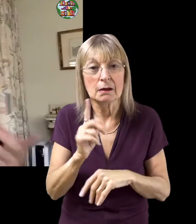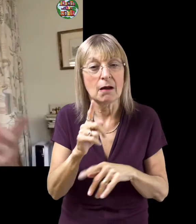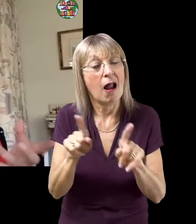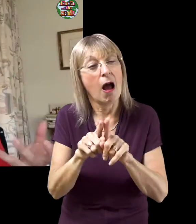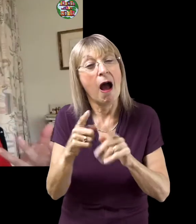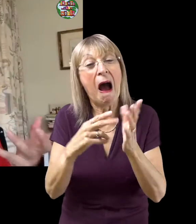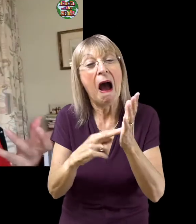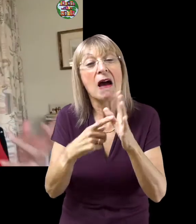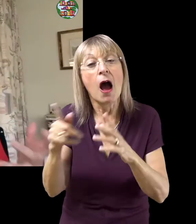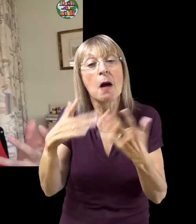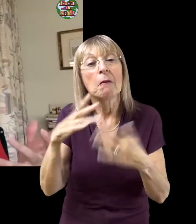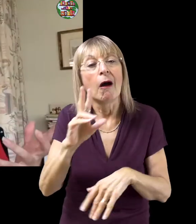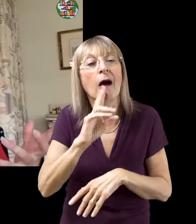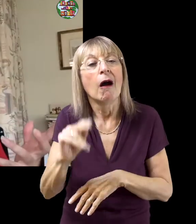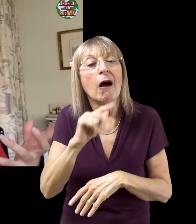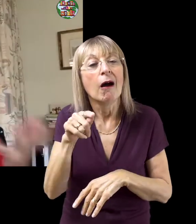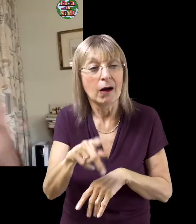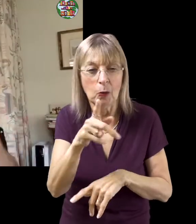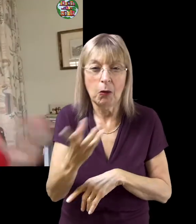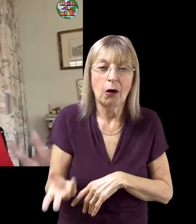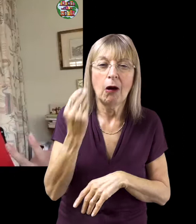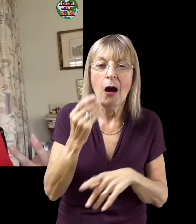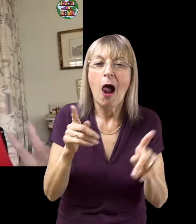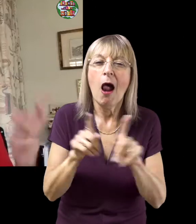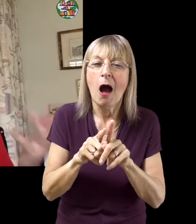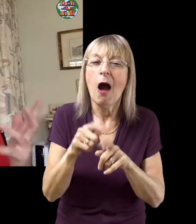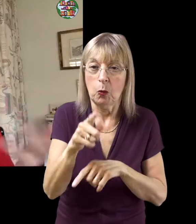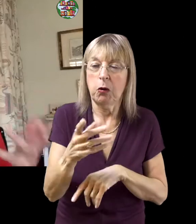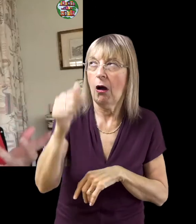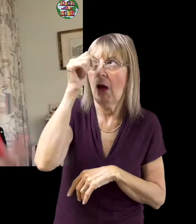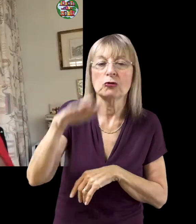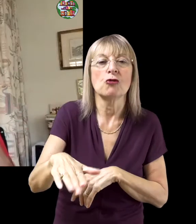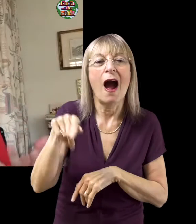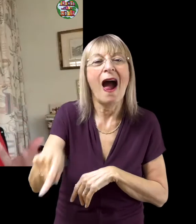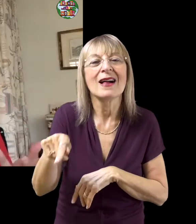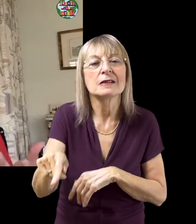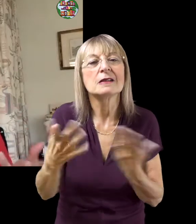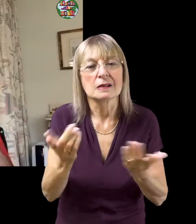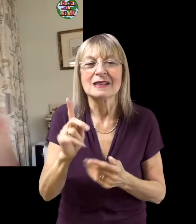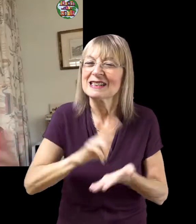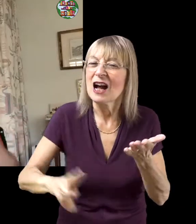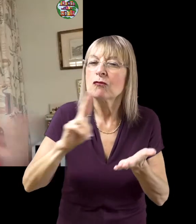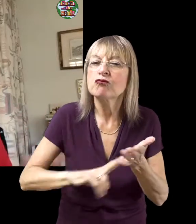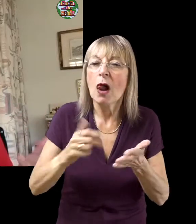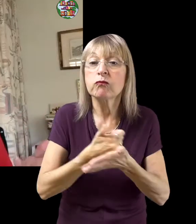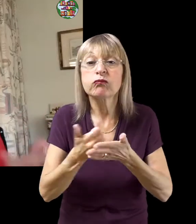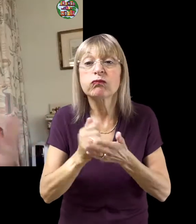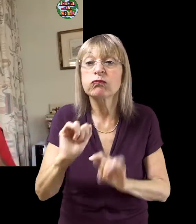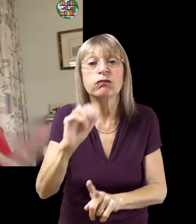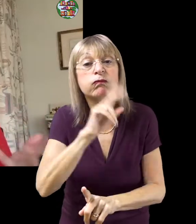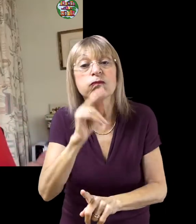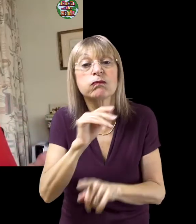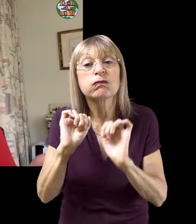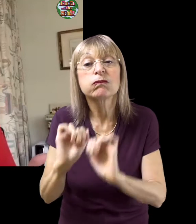Anna was reading it, obviously it sounded like, you know, you're hearing this kid called Sven talking. It sounded like a natural,